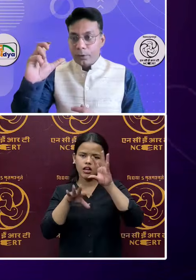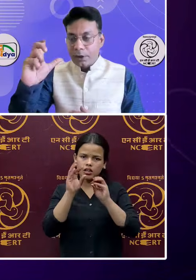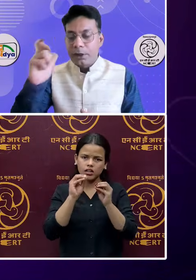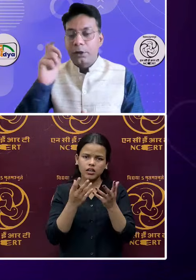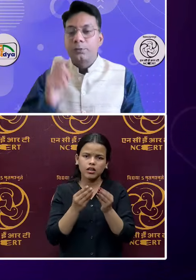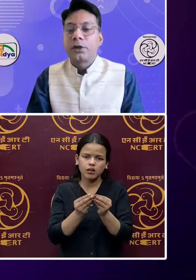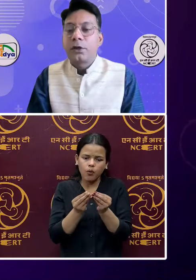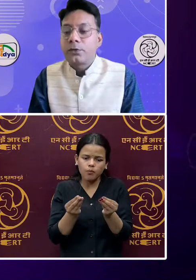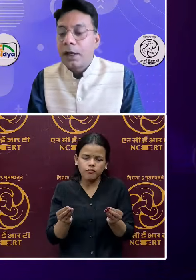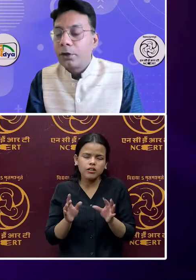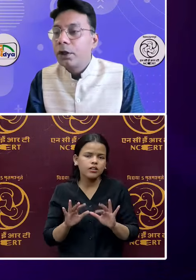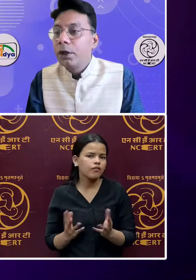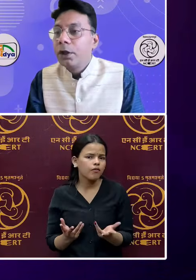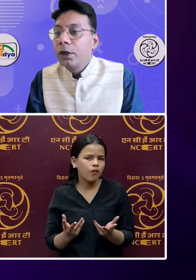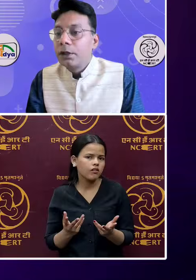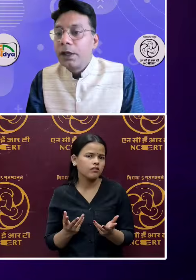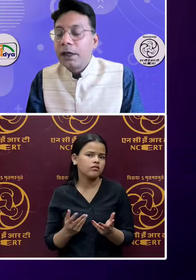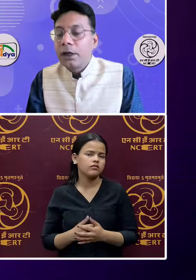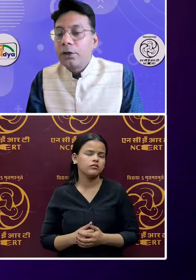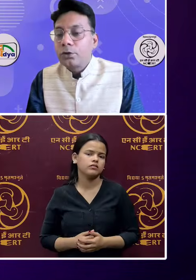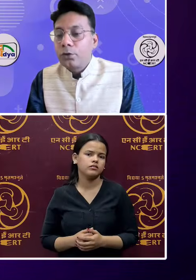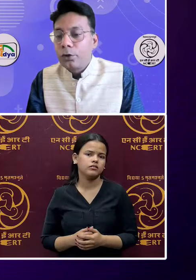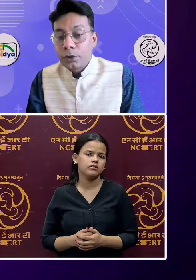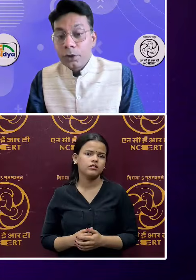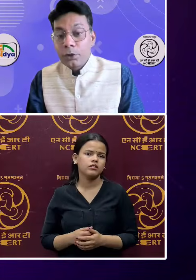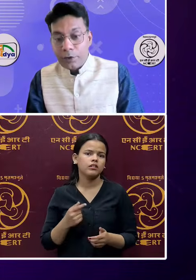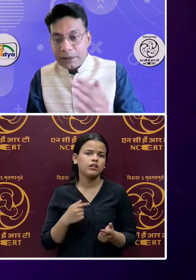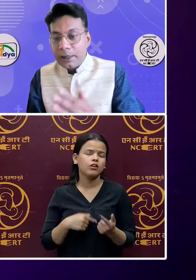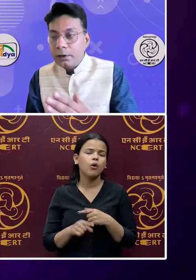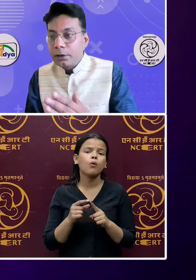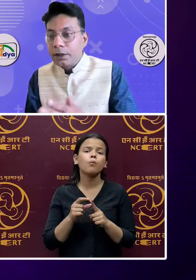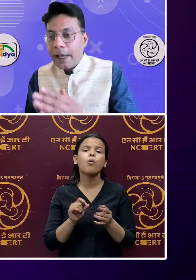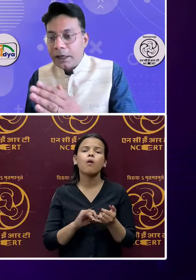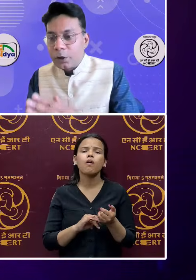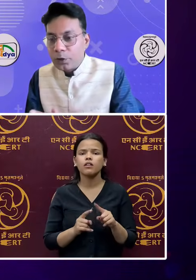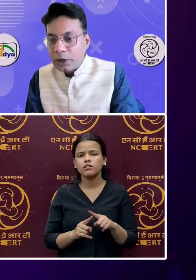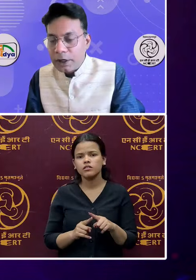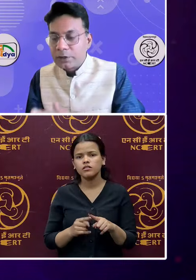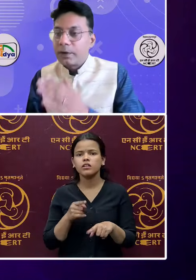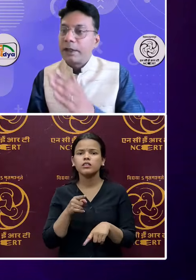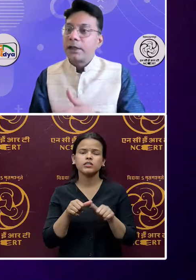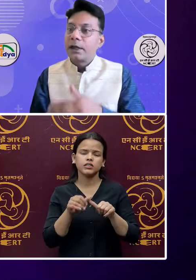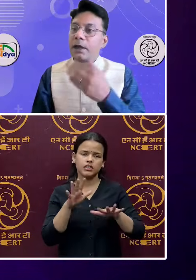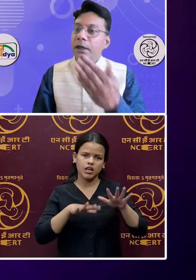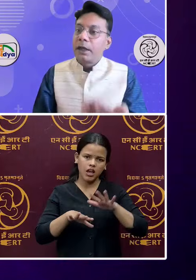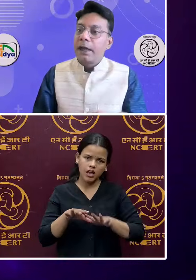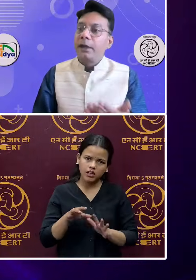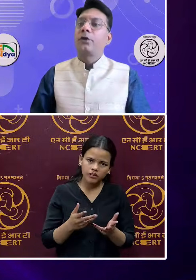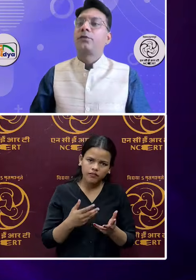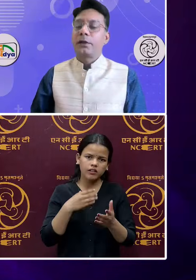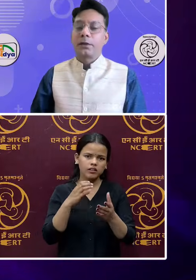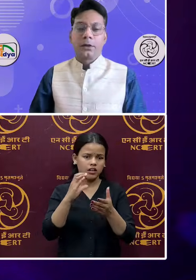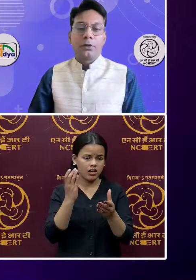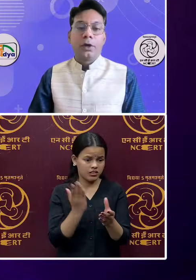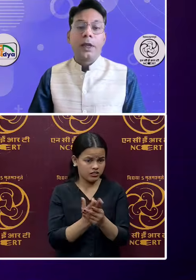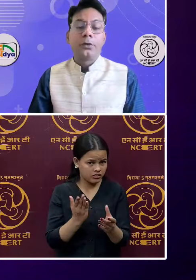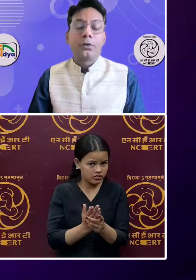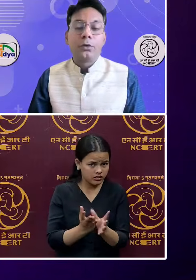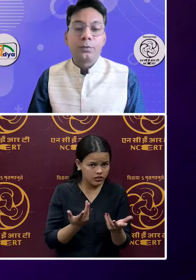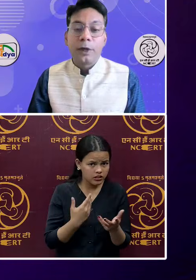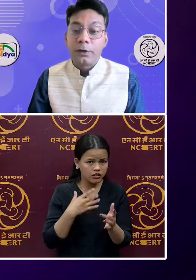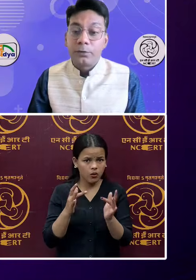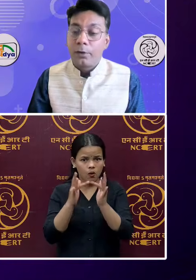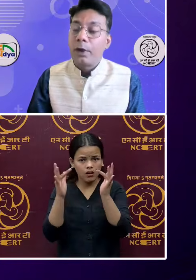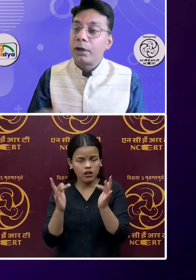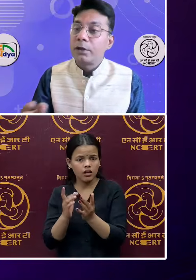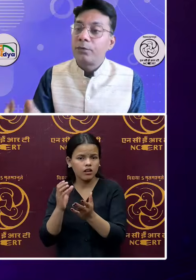of learning objectives are there in your course? Whether the activities, whether the content of that online